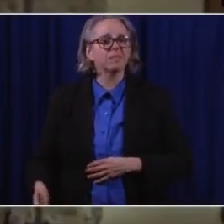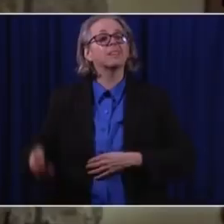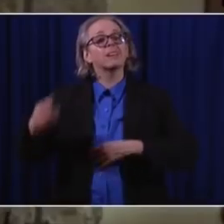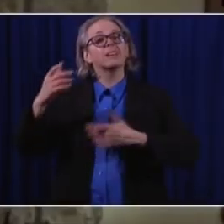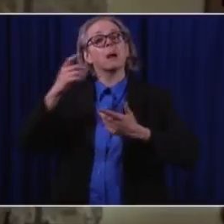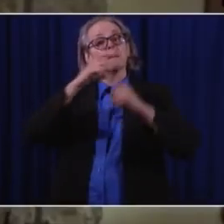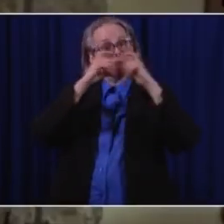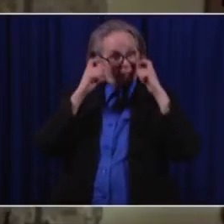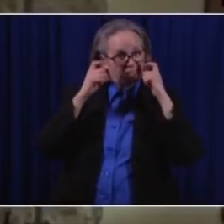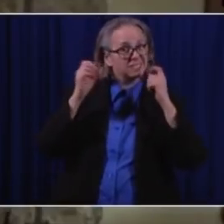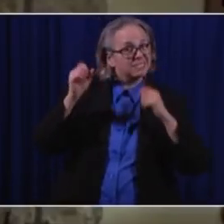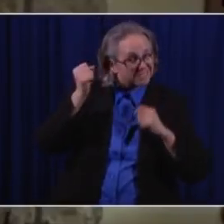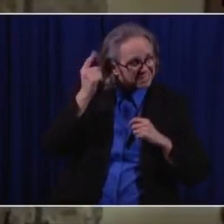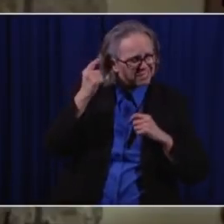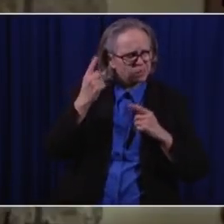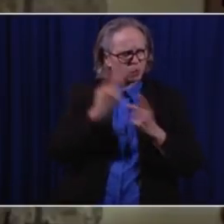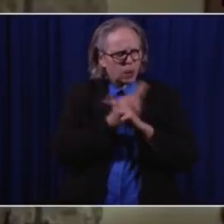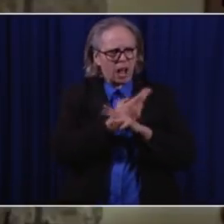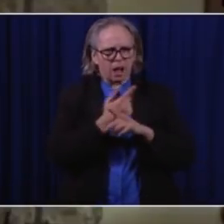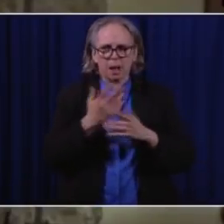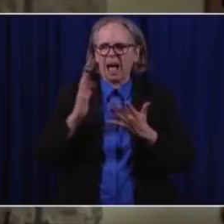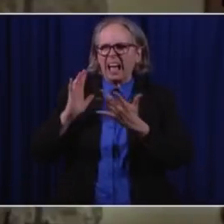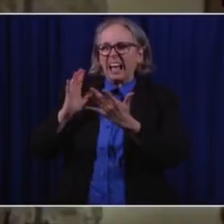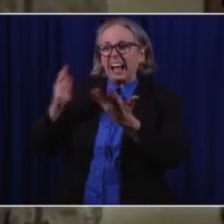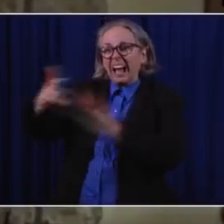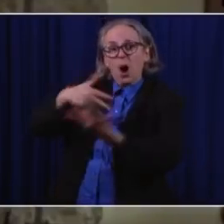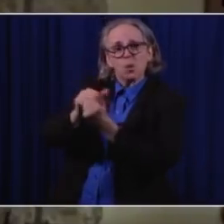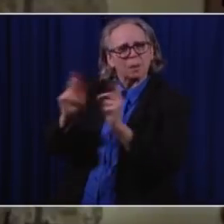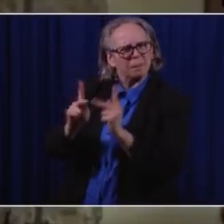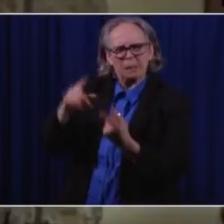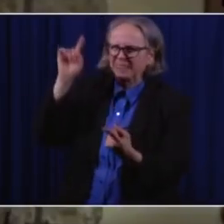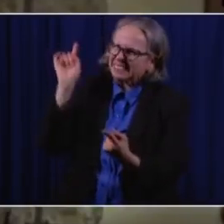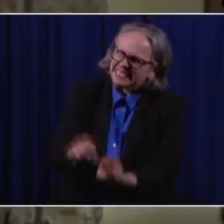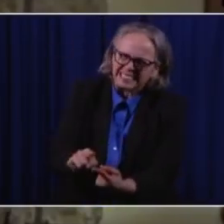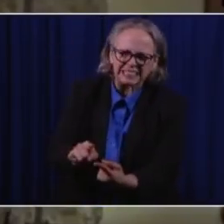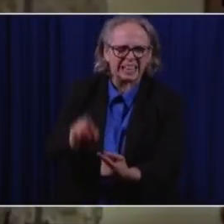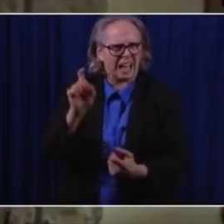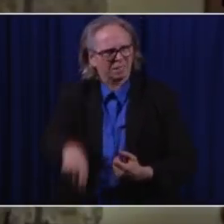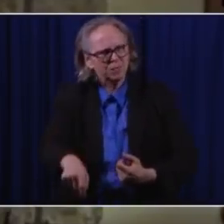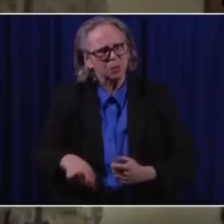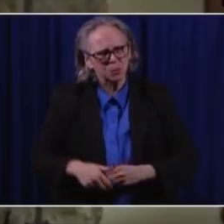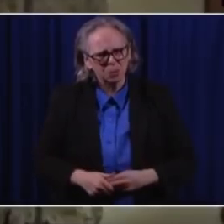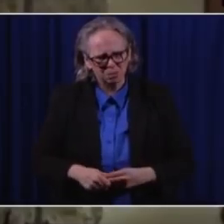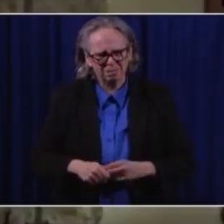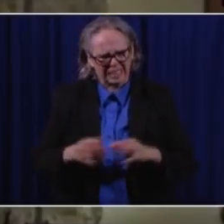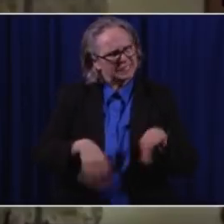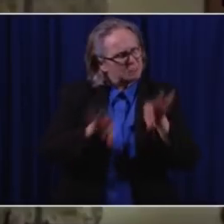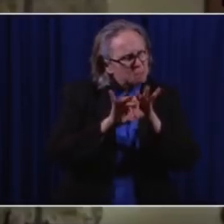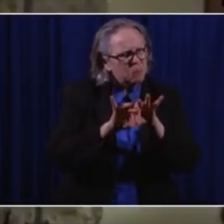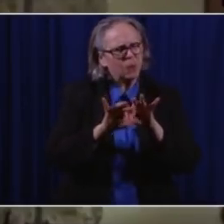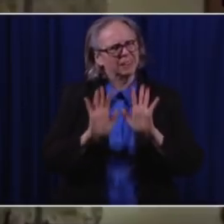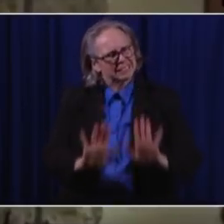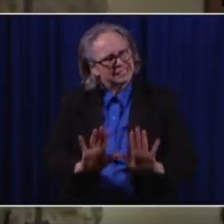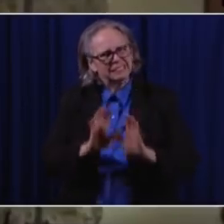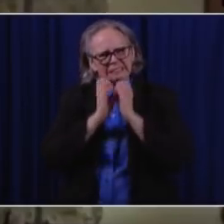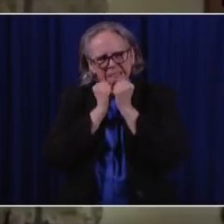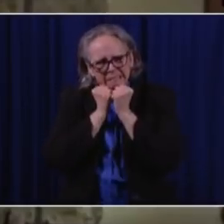the contacts. And if we can reduce those contacts, that's important. The big spread is